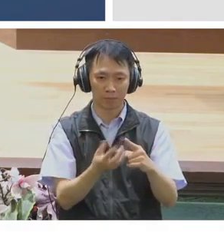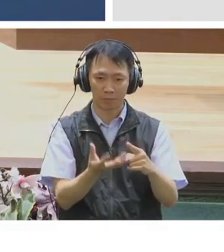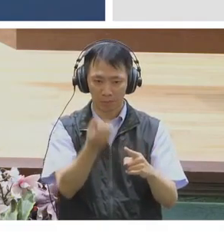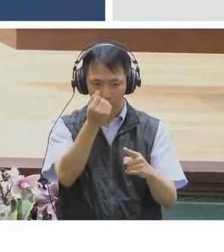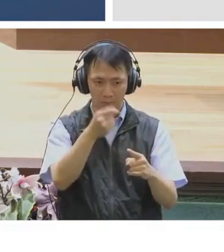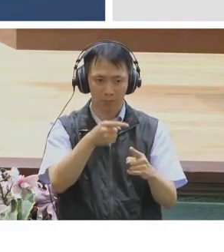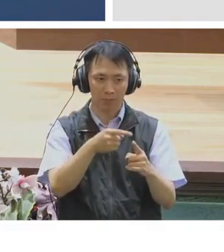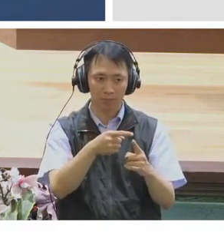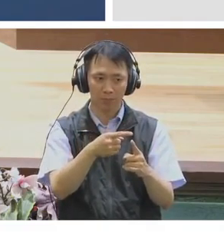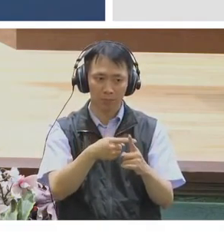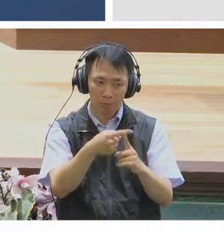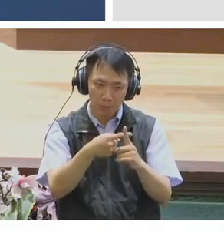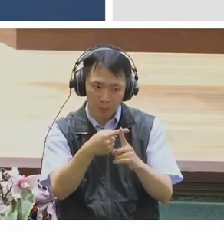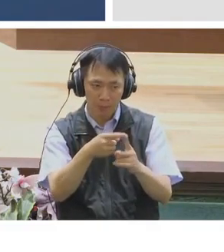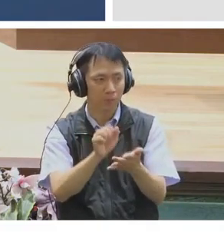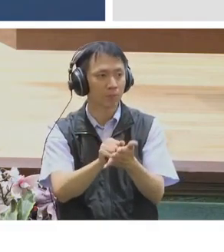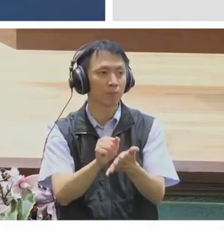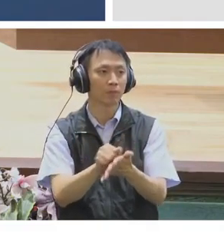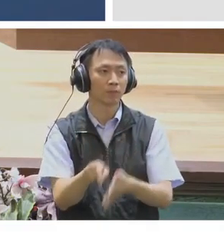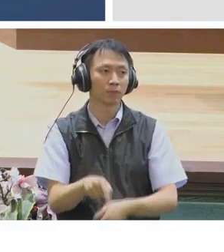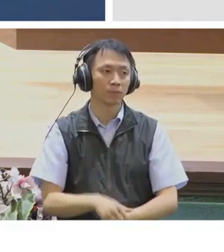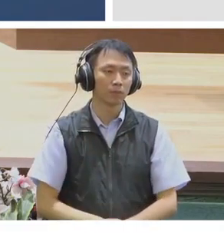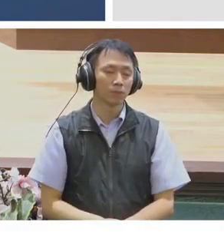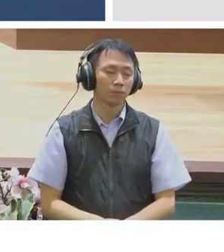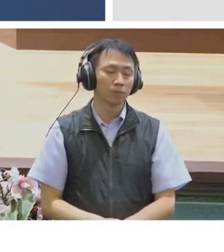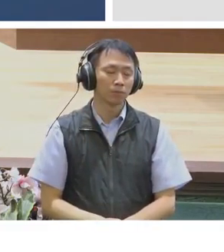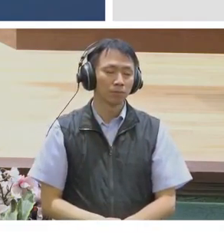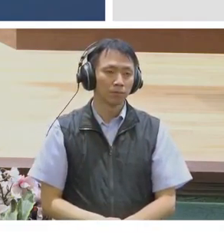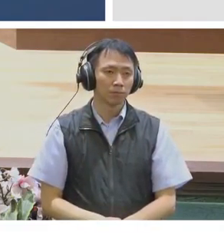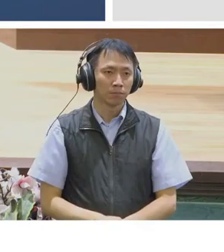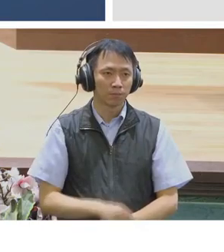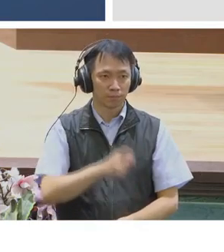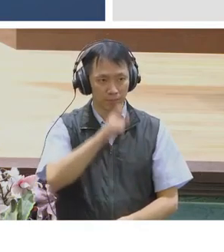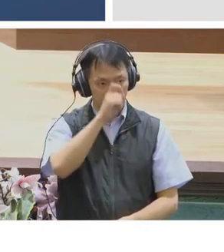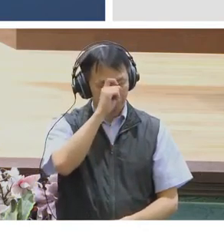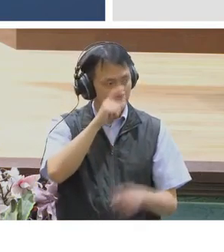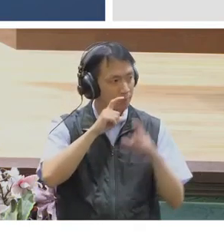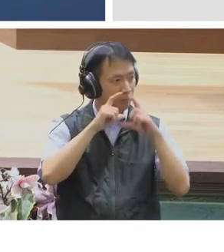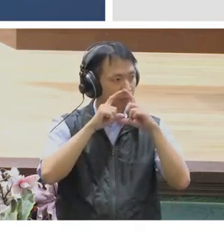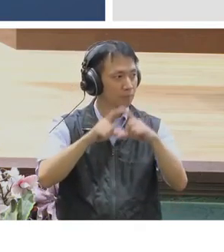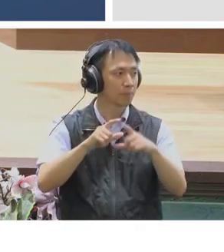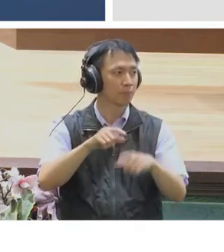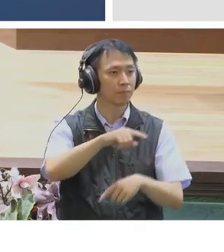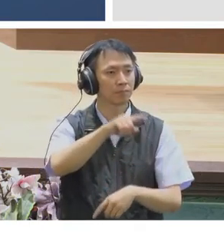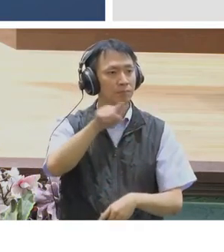are absolute. I hope that answers all those questions.